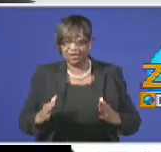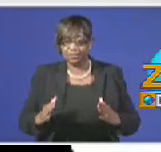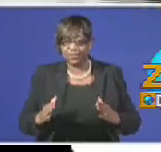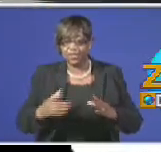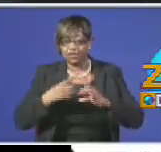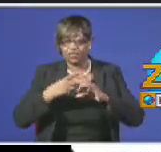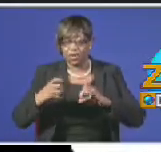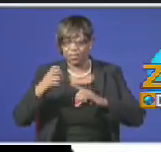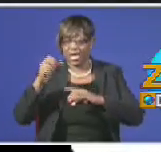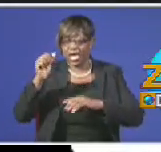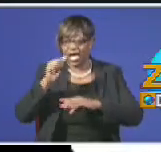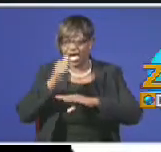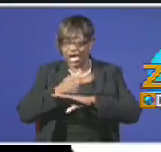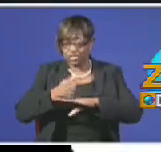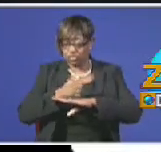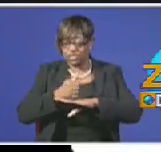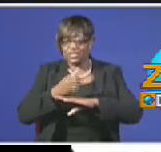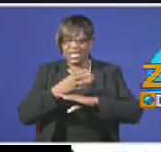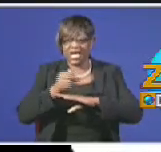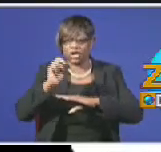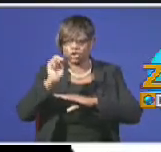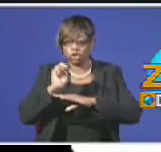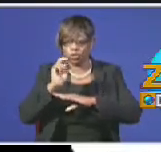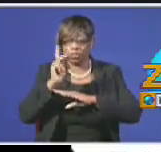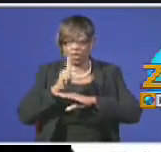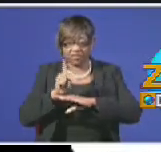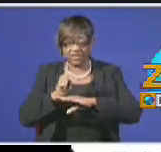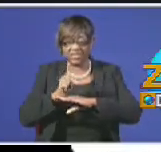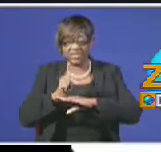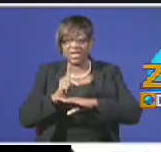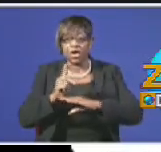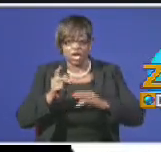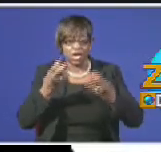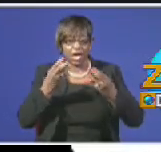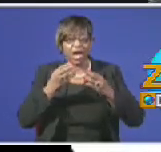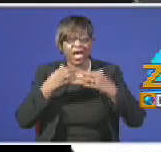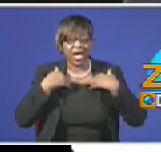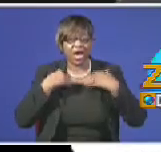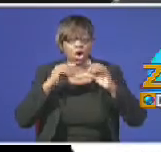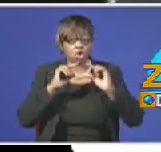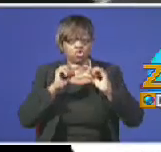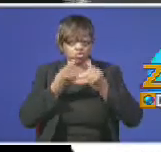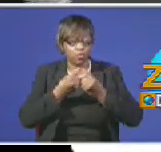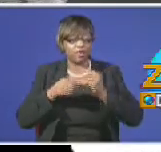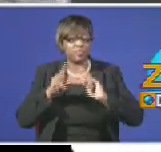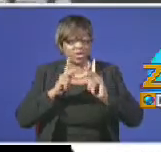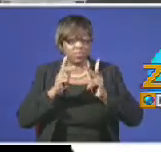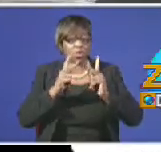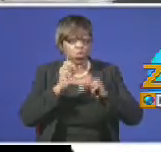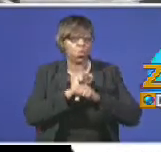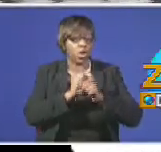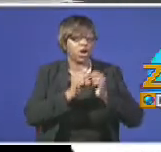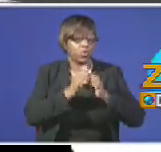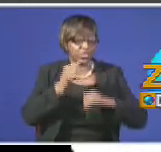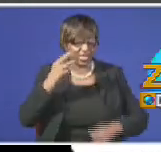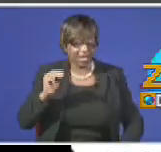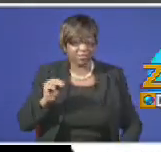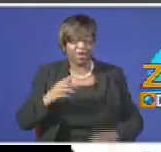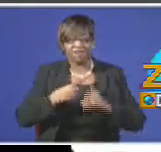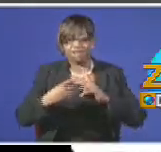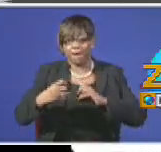Andros and New Providence. The incidents with more than a dozen alleged accomplices would have begun from as early as May, with matters up to